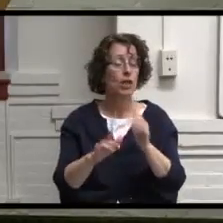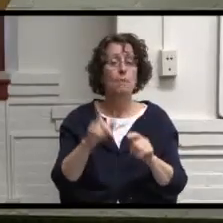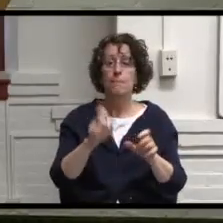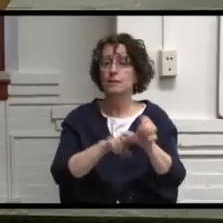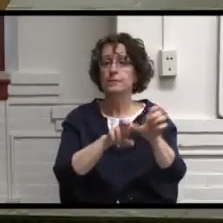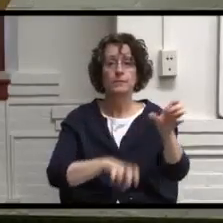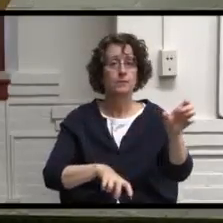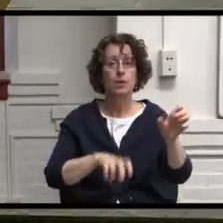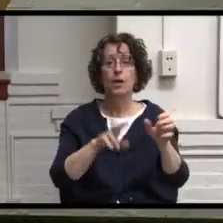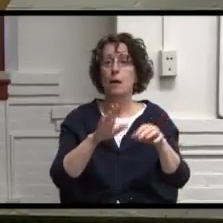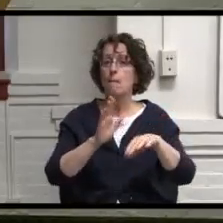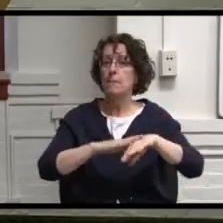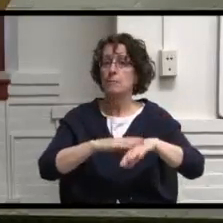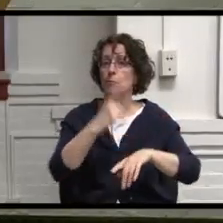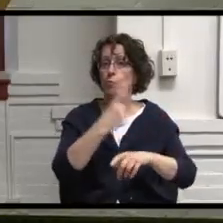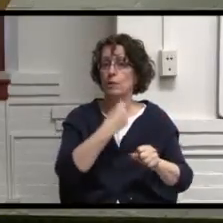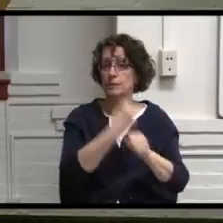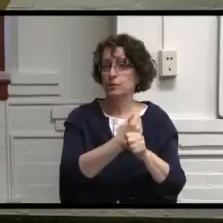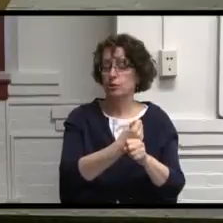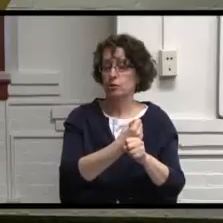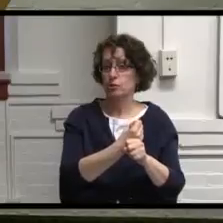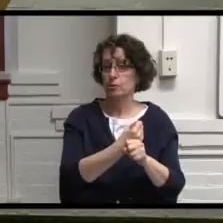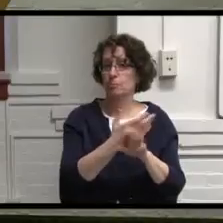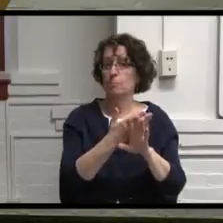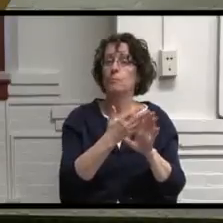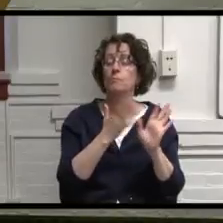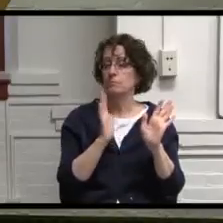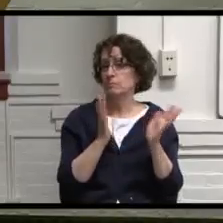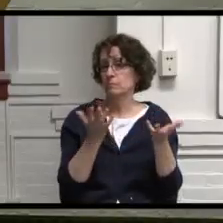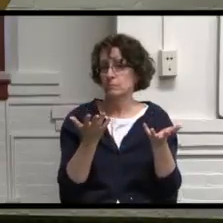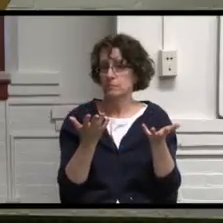year, which means that